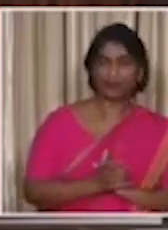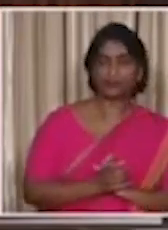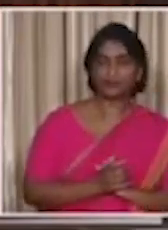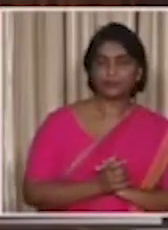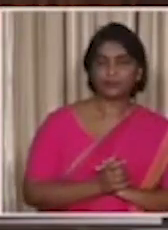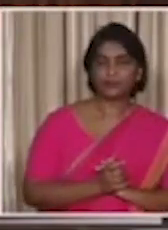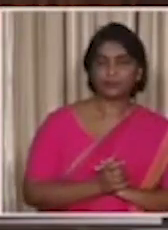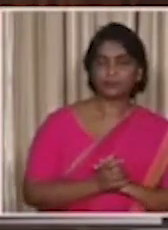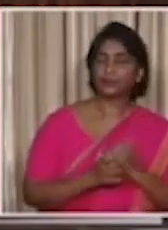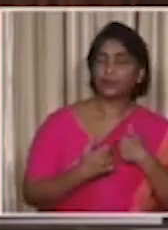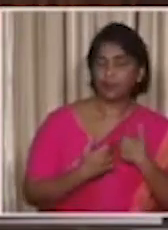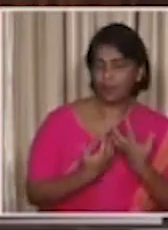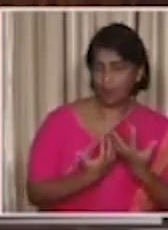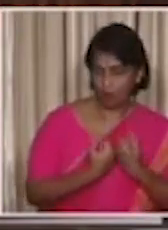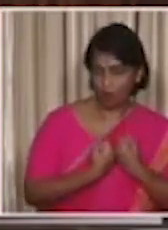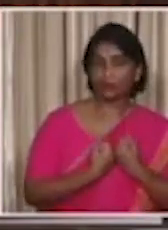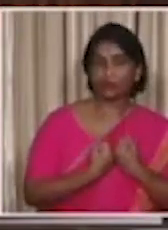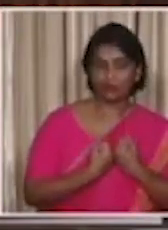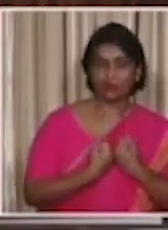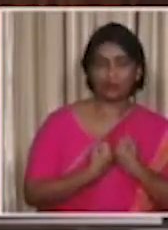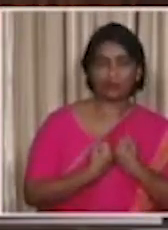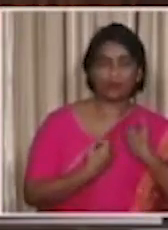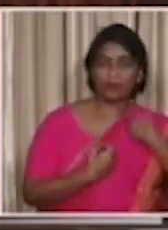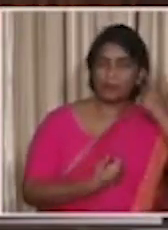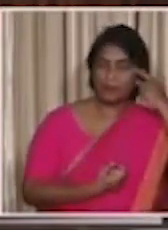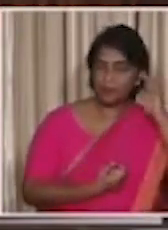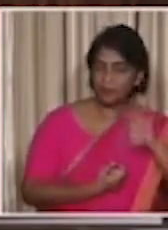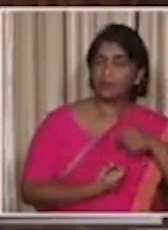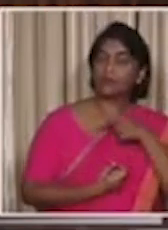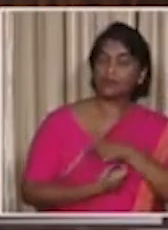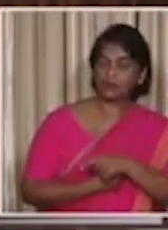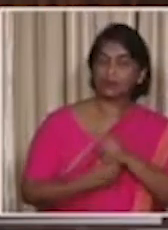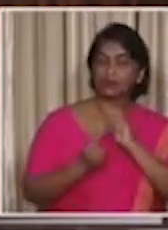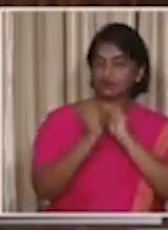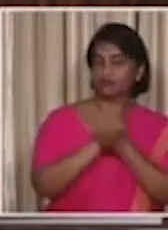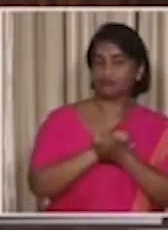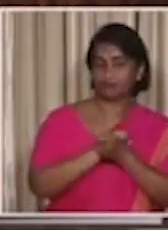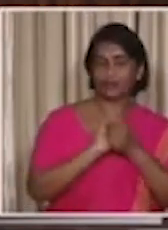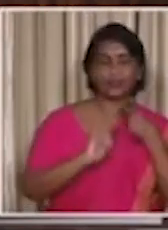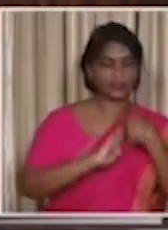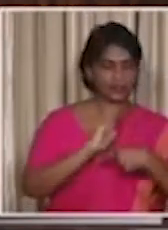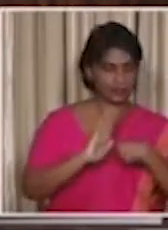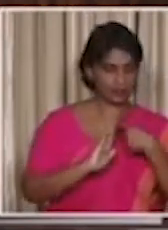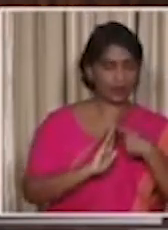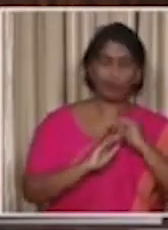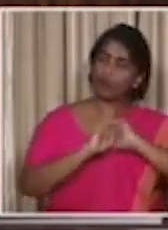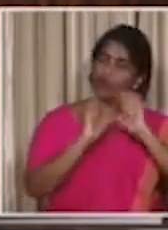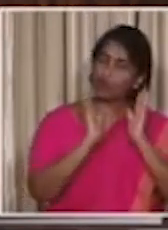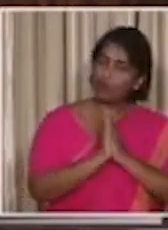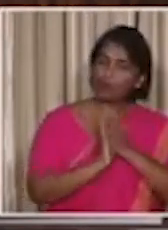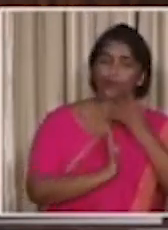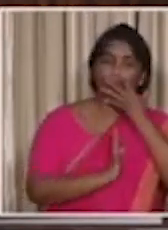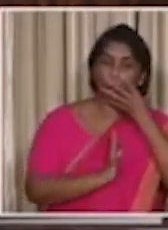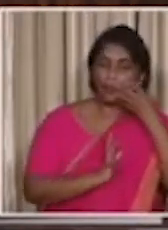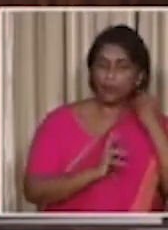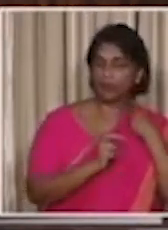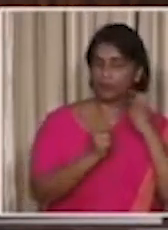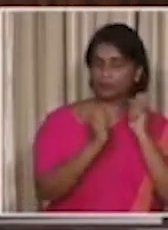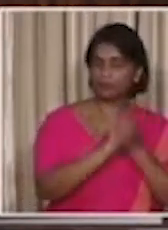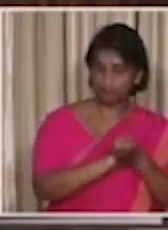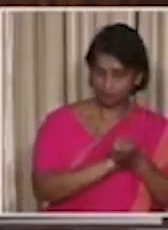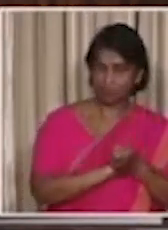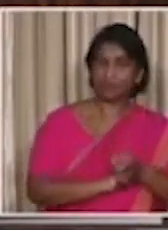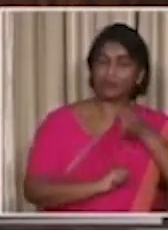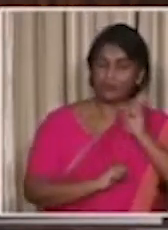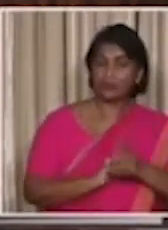won't migrate, but I sincerely hope there'll be a change in Sri Lanka. All our attitudes need to change.